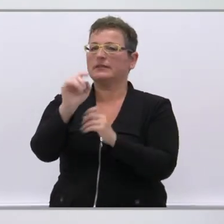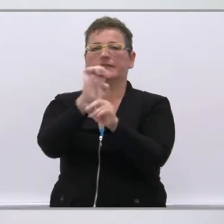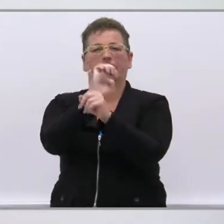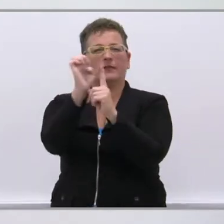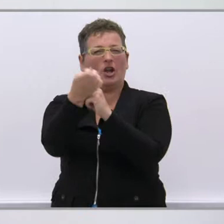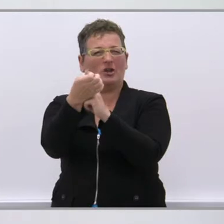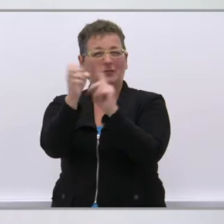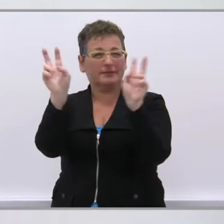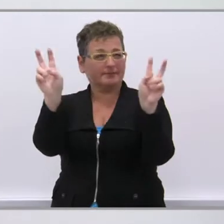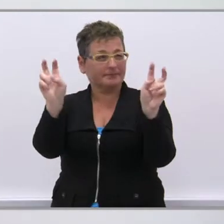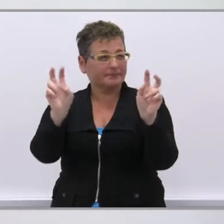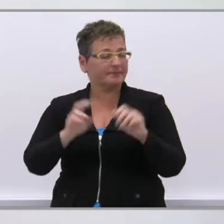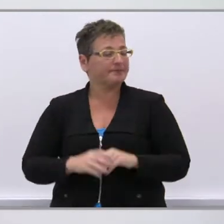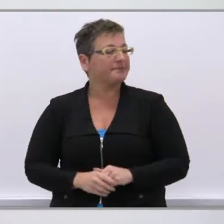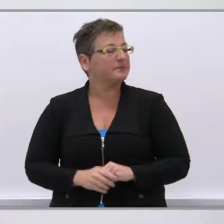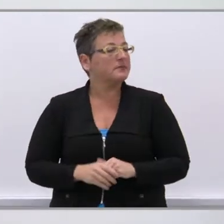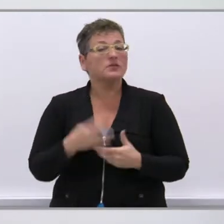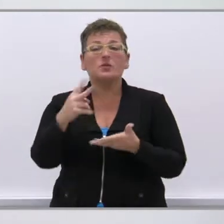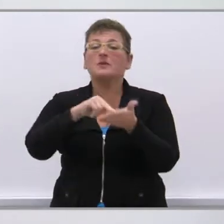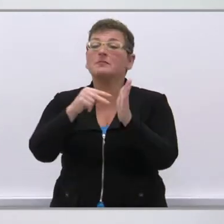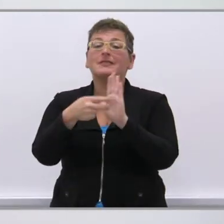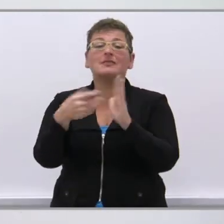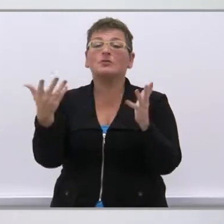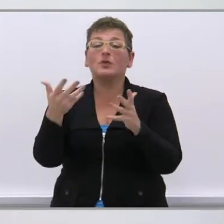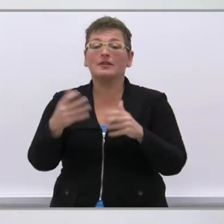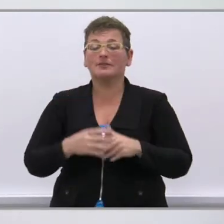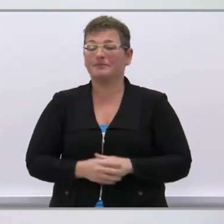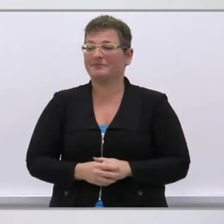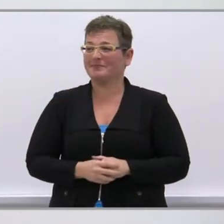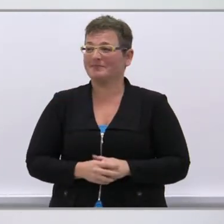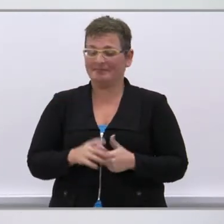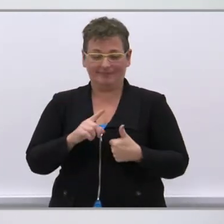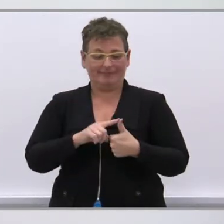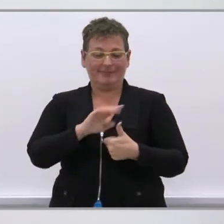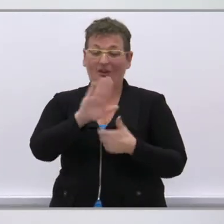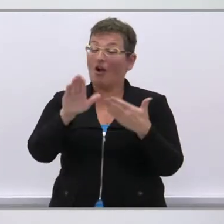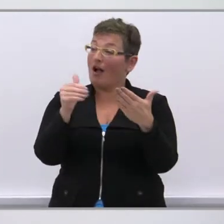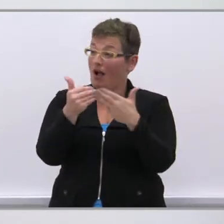So the built environment includes the following things: all buildings,